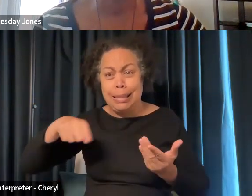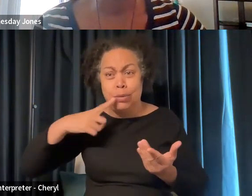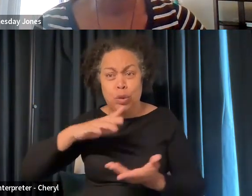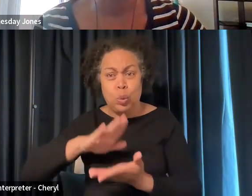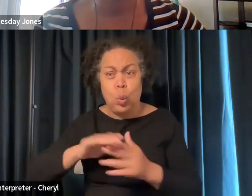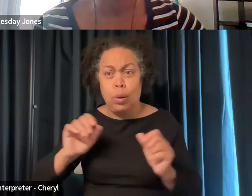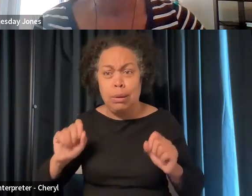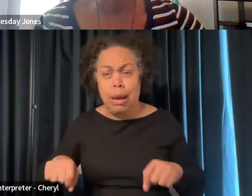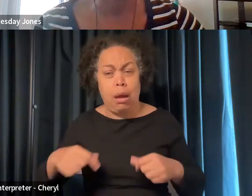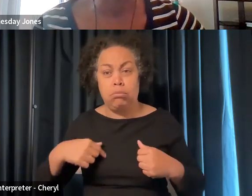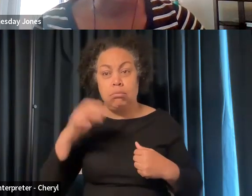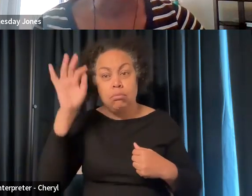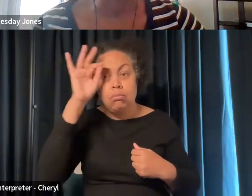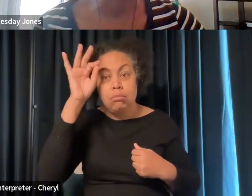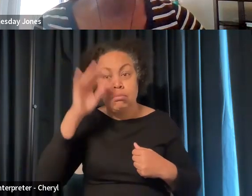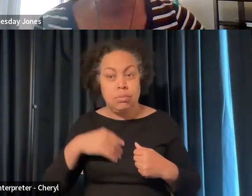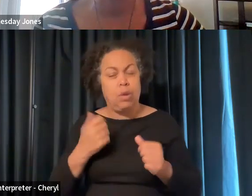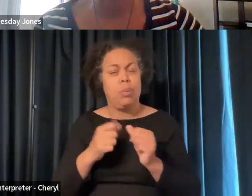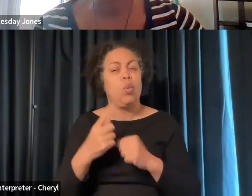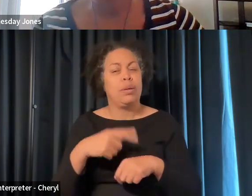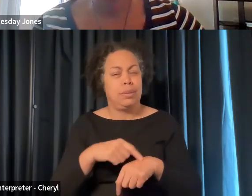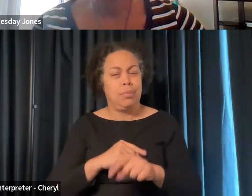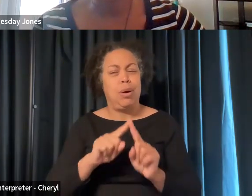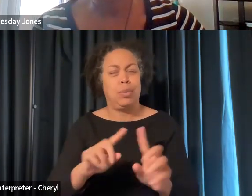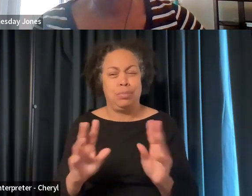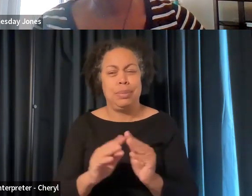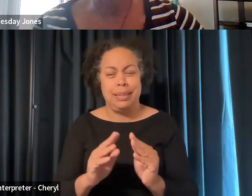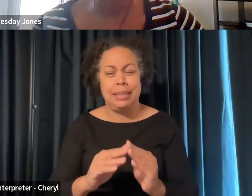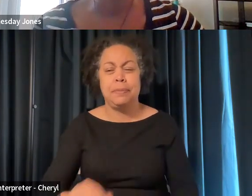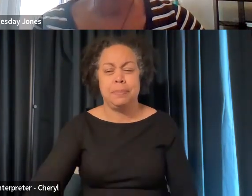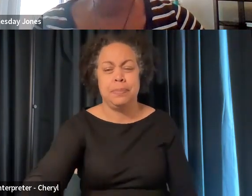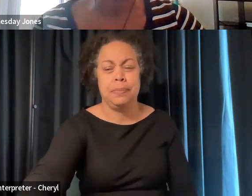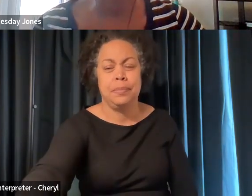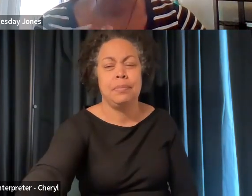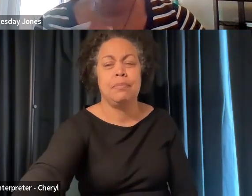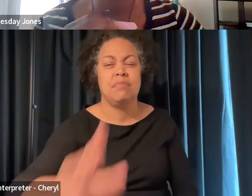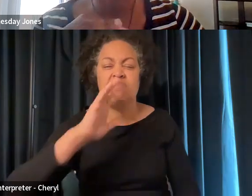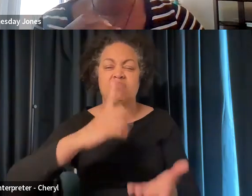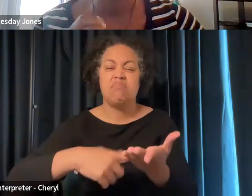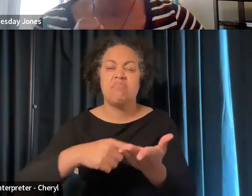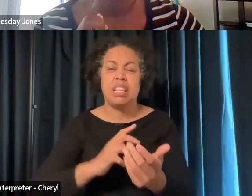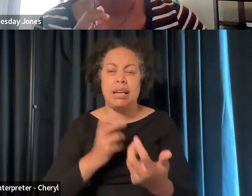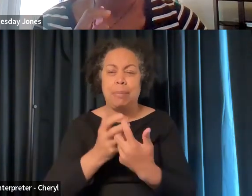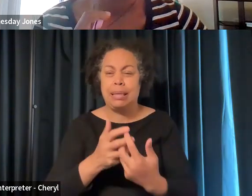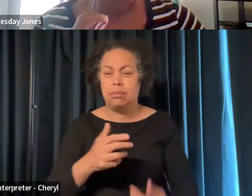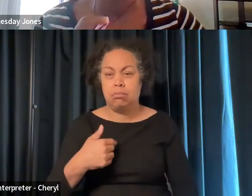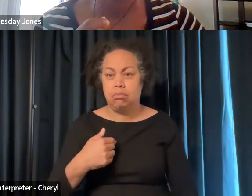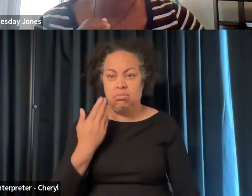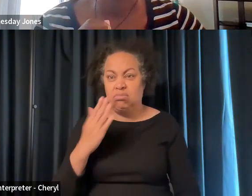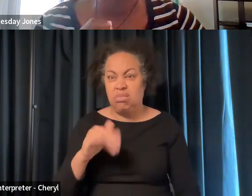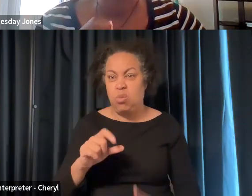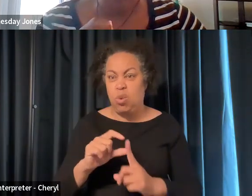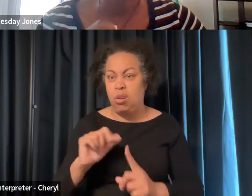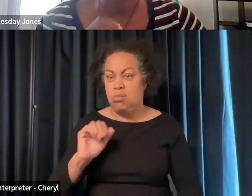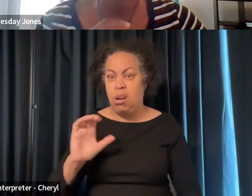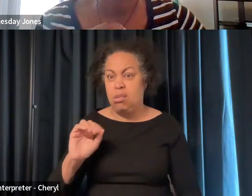I remember even going to a meeting one time, and I think it was about accommodations, and I didn't know what accommodations were. I just knew that my teachers